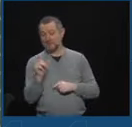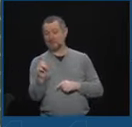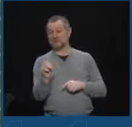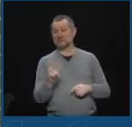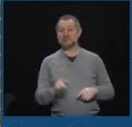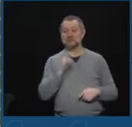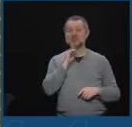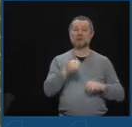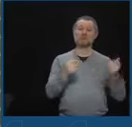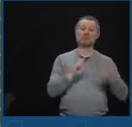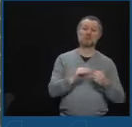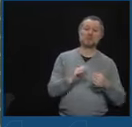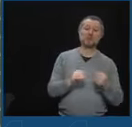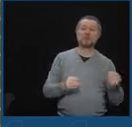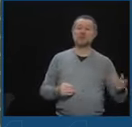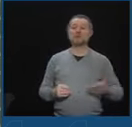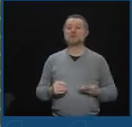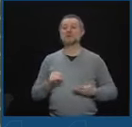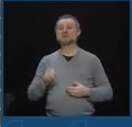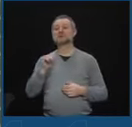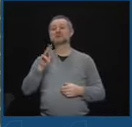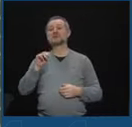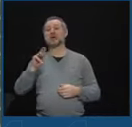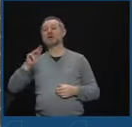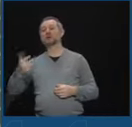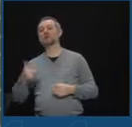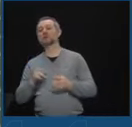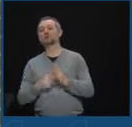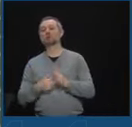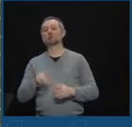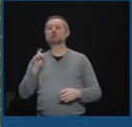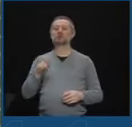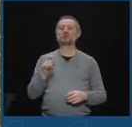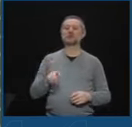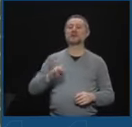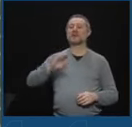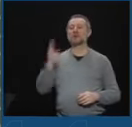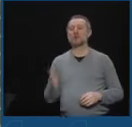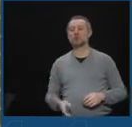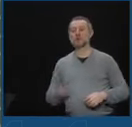it means should never use guns. But we've basically just settled on snug